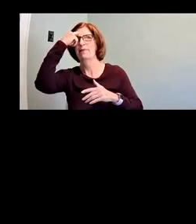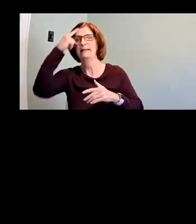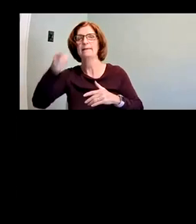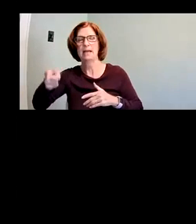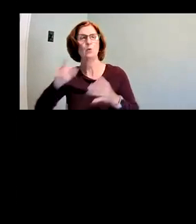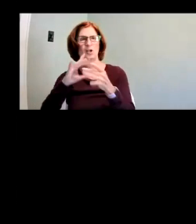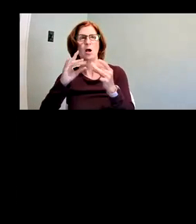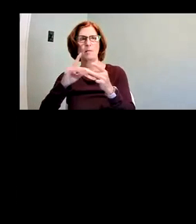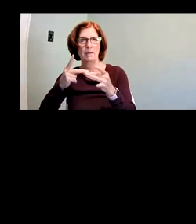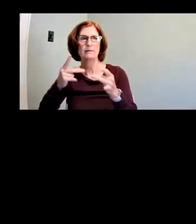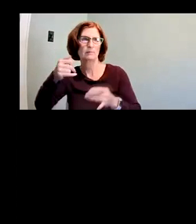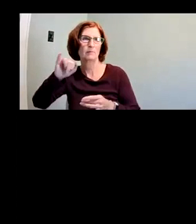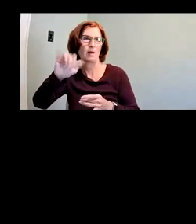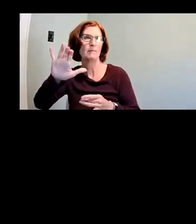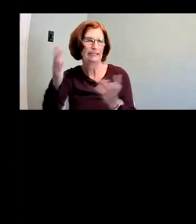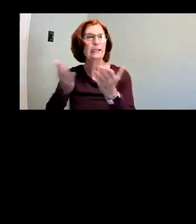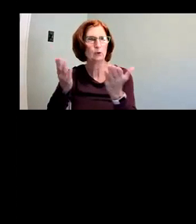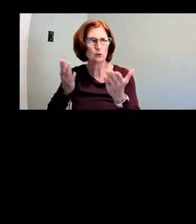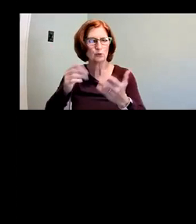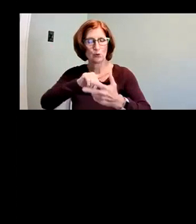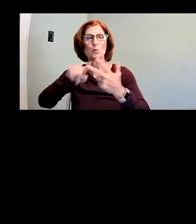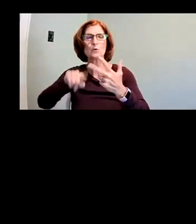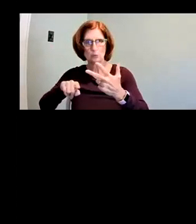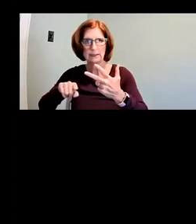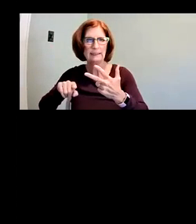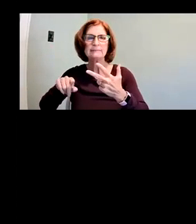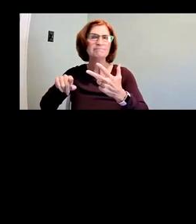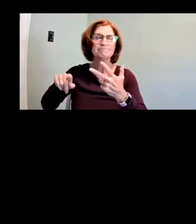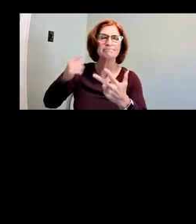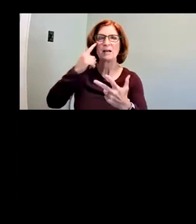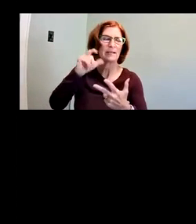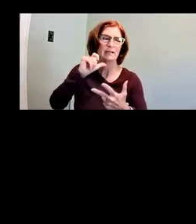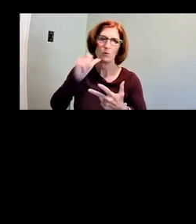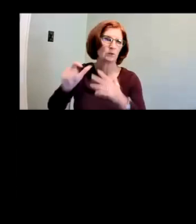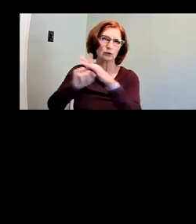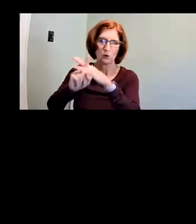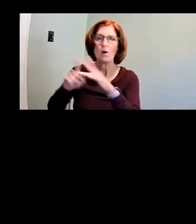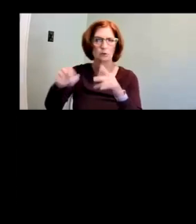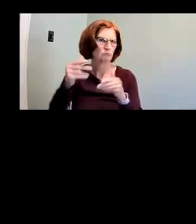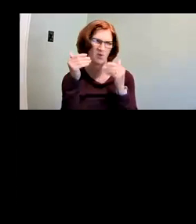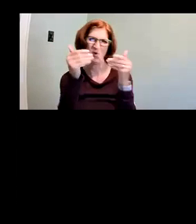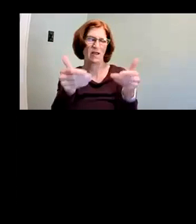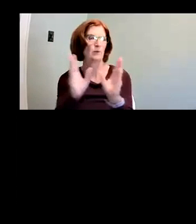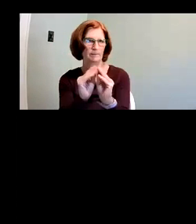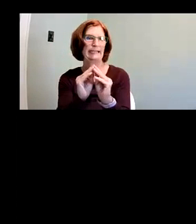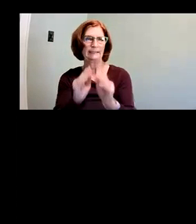comment today. Okay. So we can move forward with the meeting. Okay.